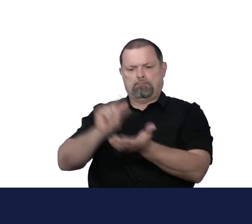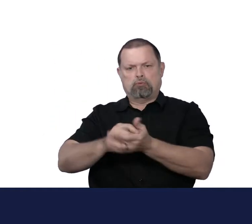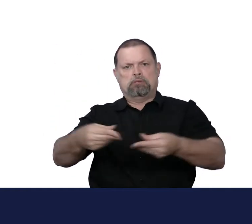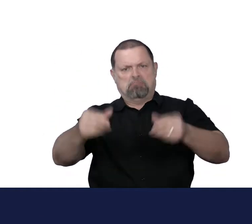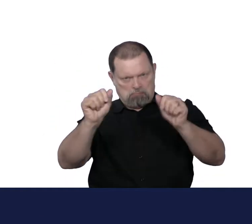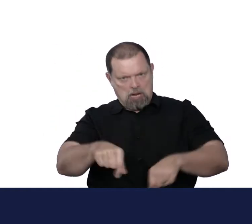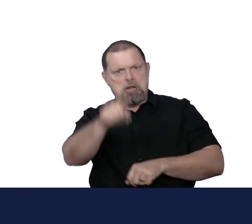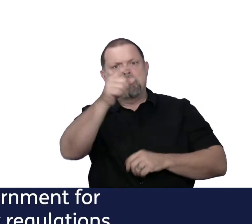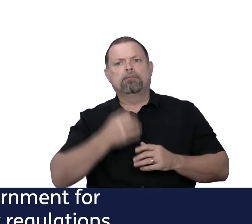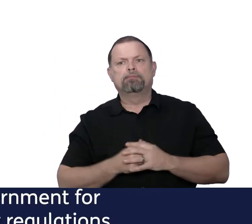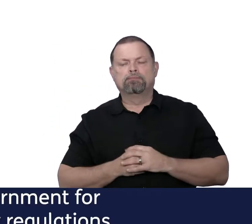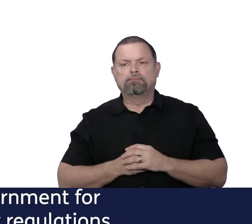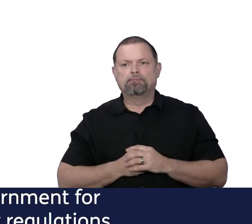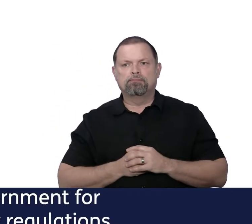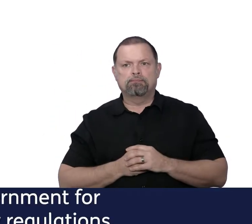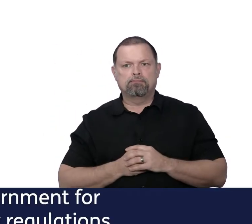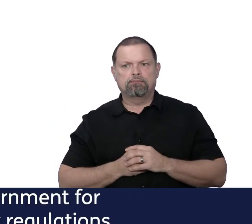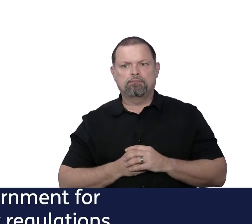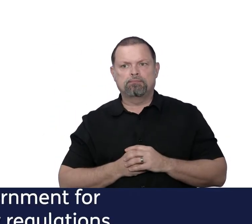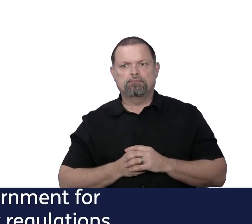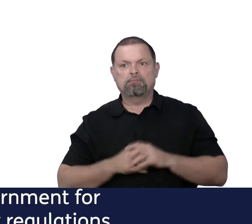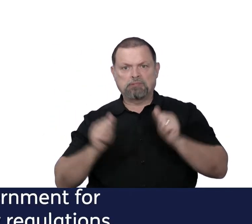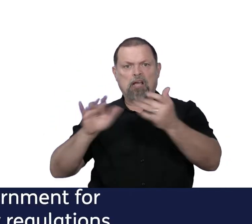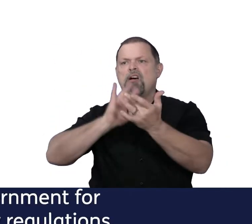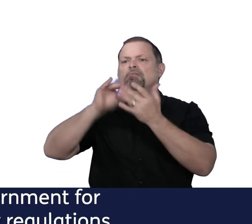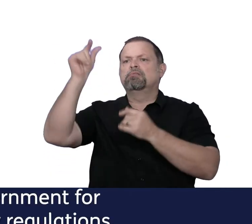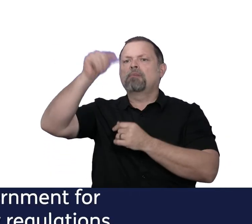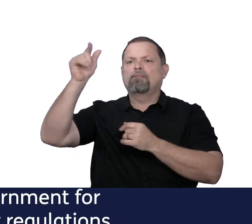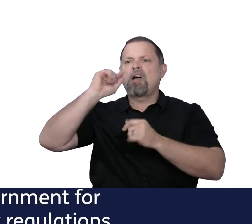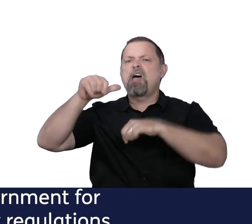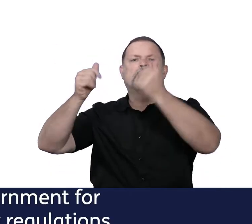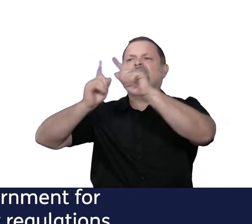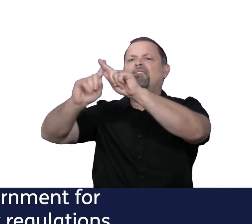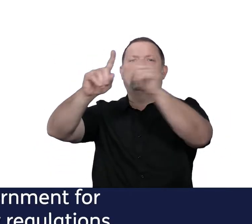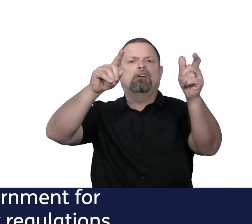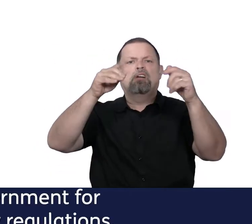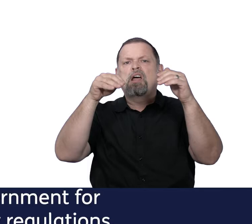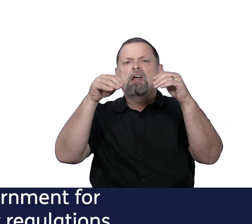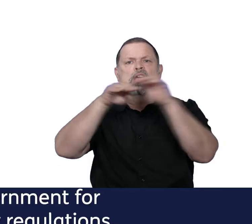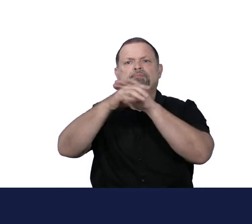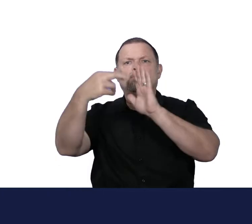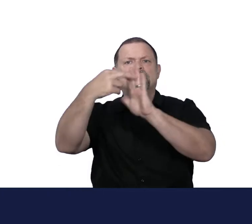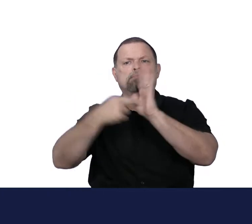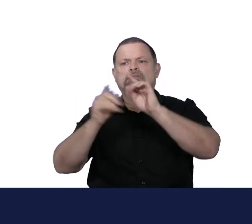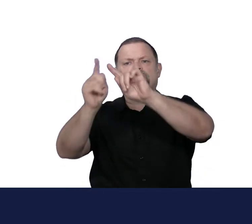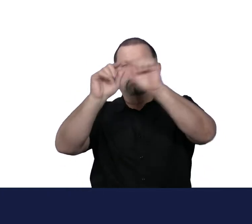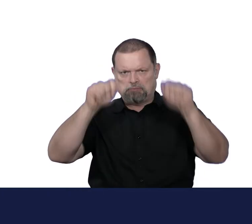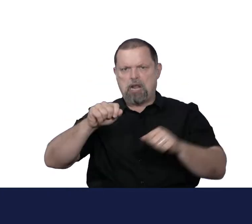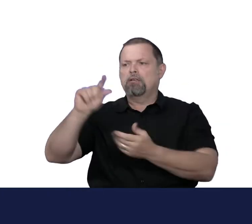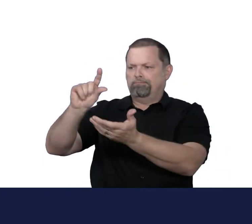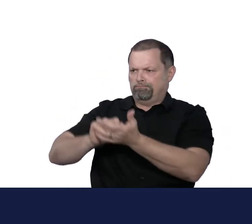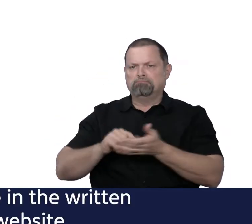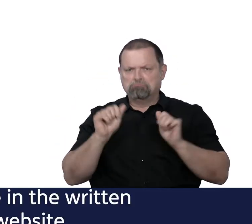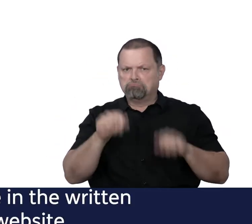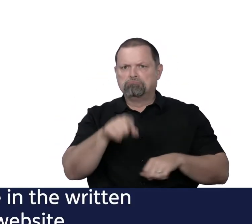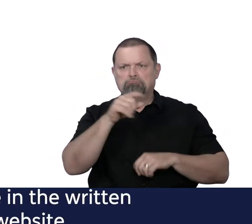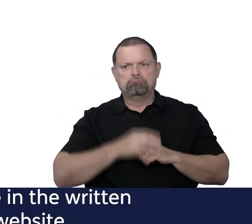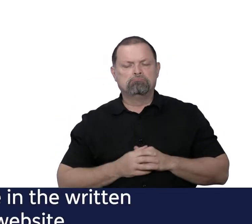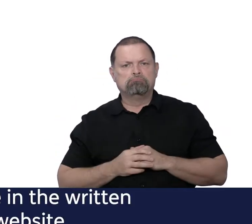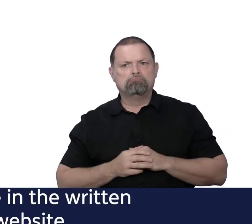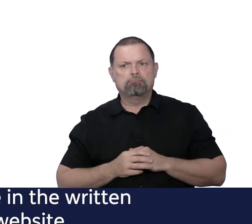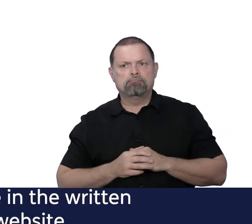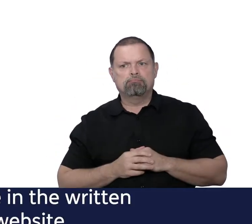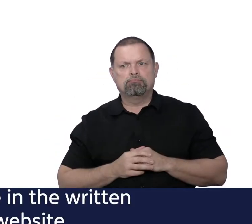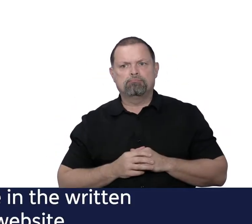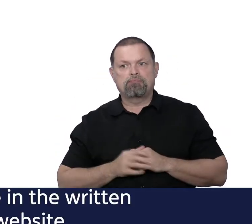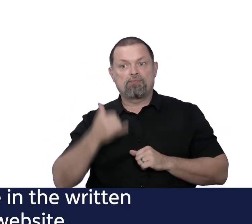regulations. You can contact the government for other types of accessibility regulations. Their telephone